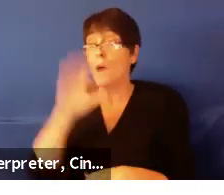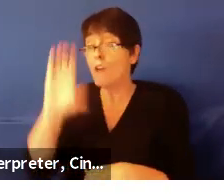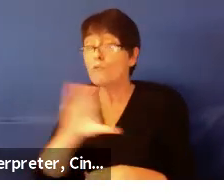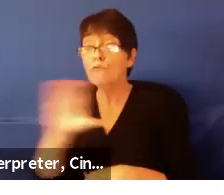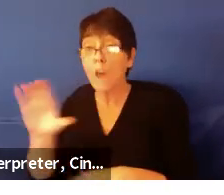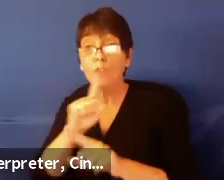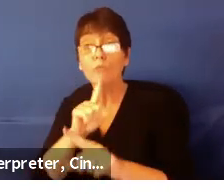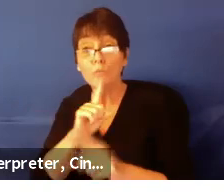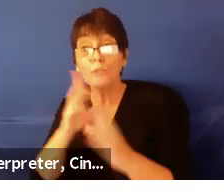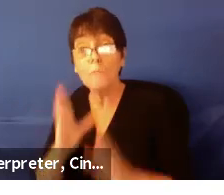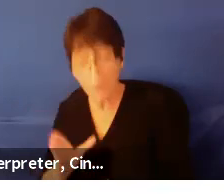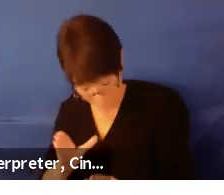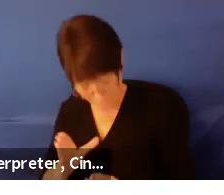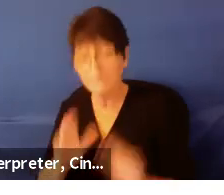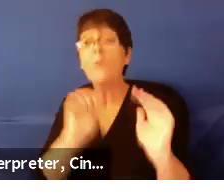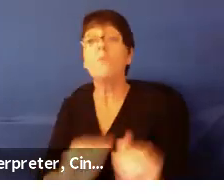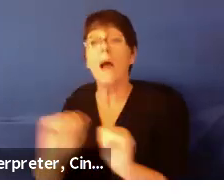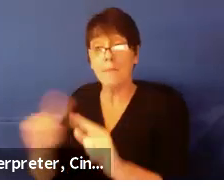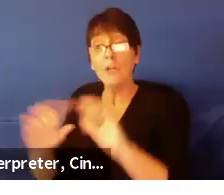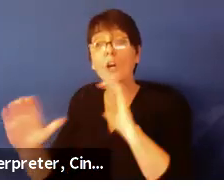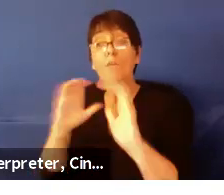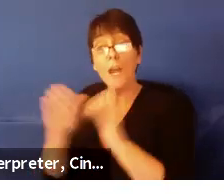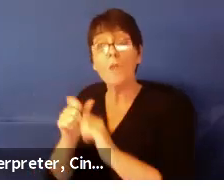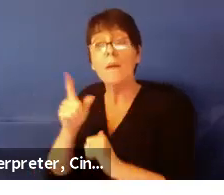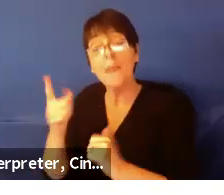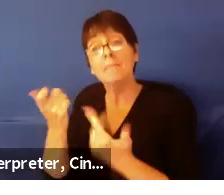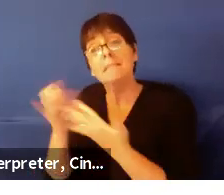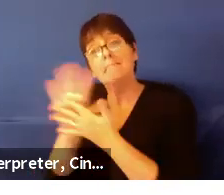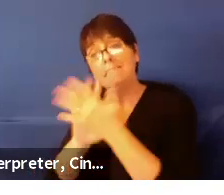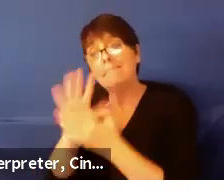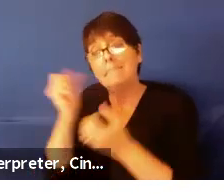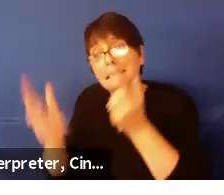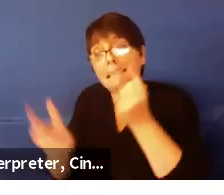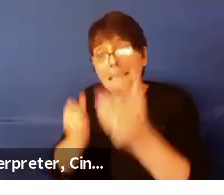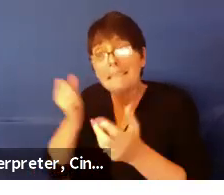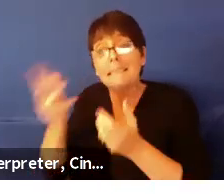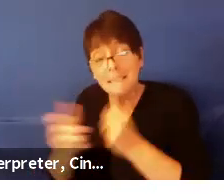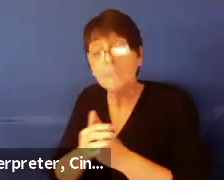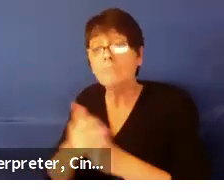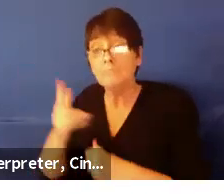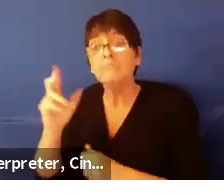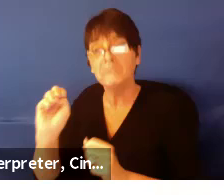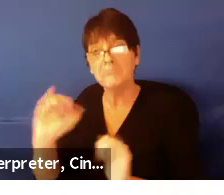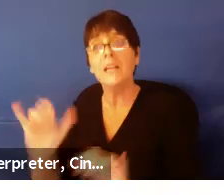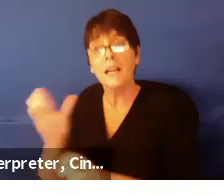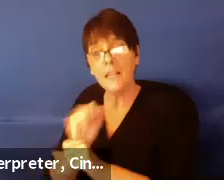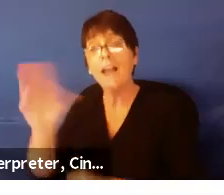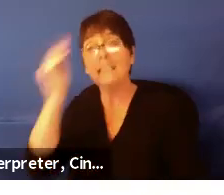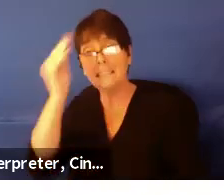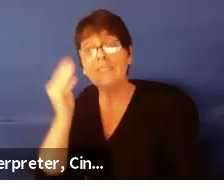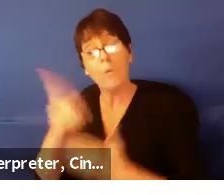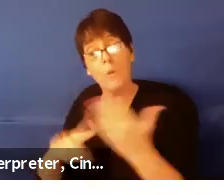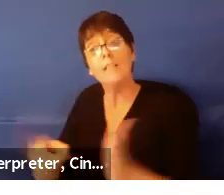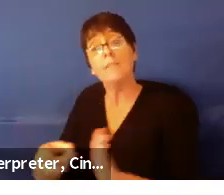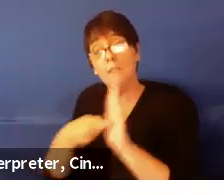responders was able to communicate with him vaguely in sign language. And he got the information he needed, and